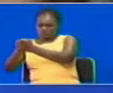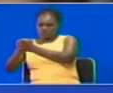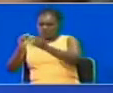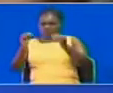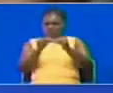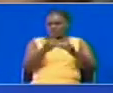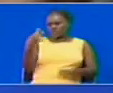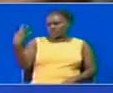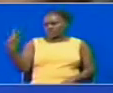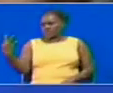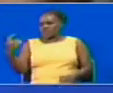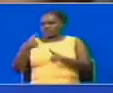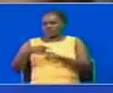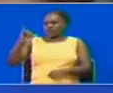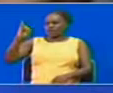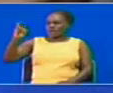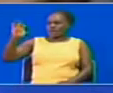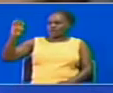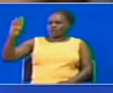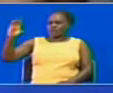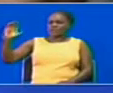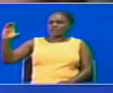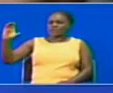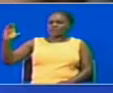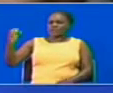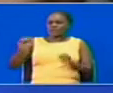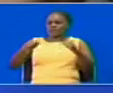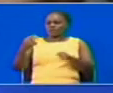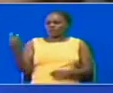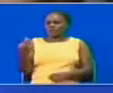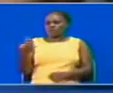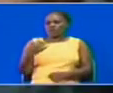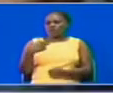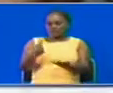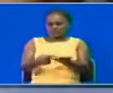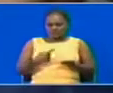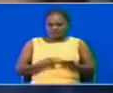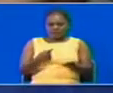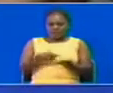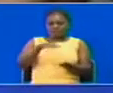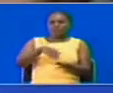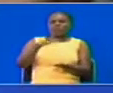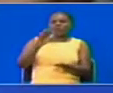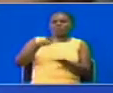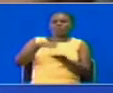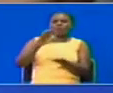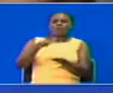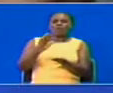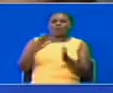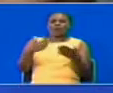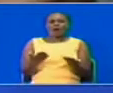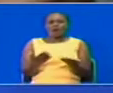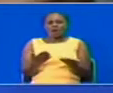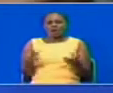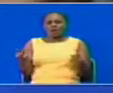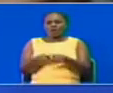with a team of three from the IEBC so that this matter can be discussed further, and we look for